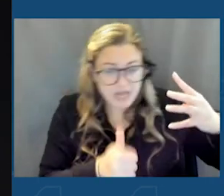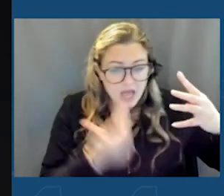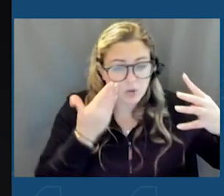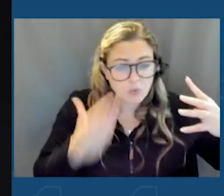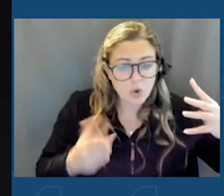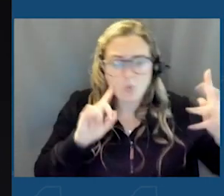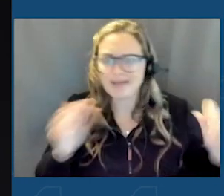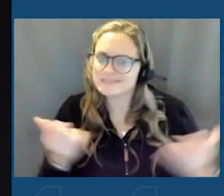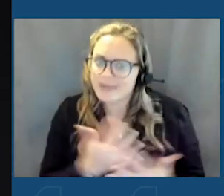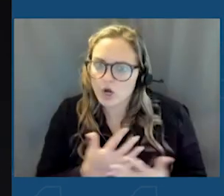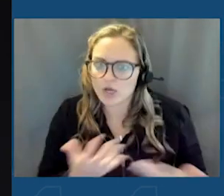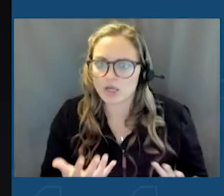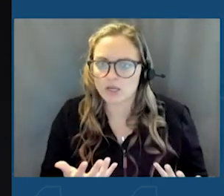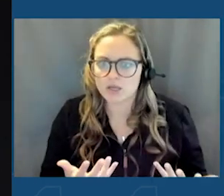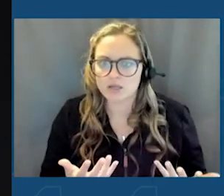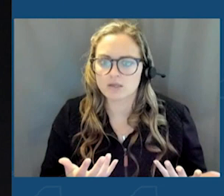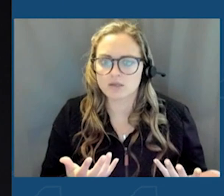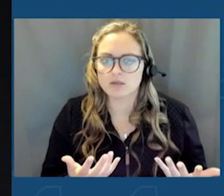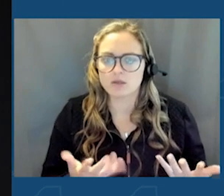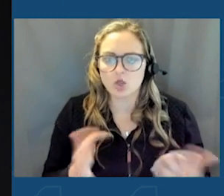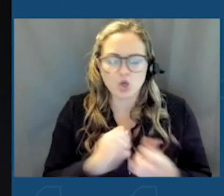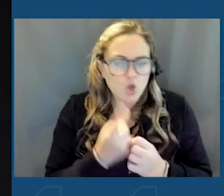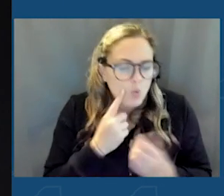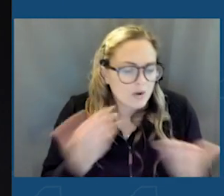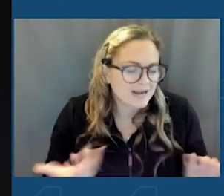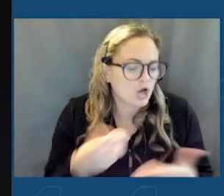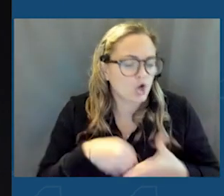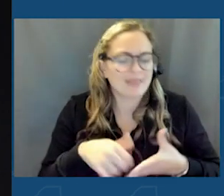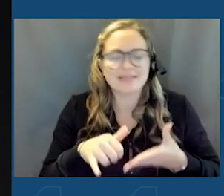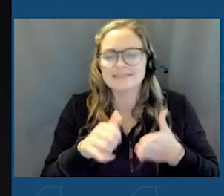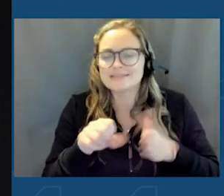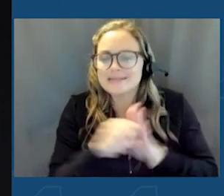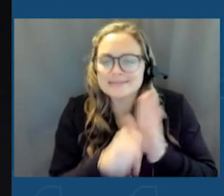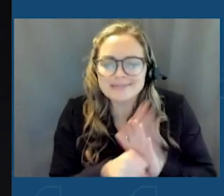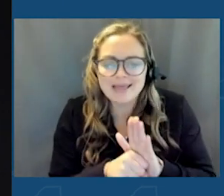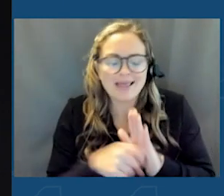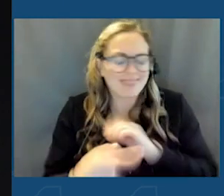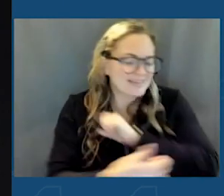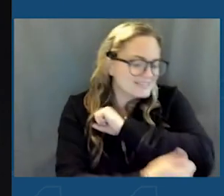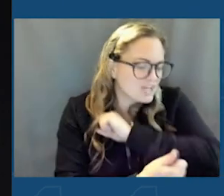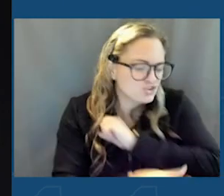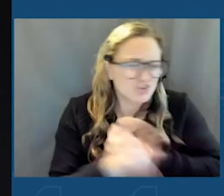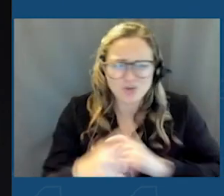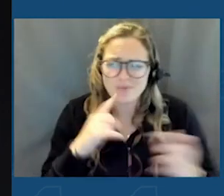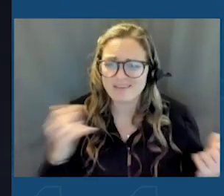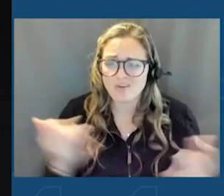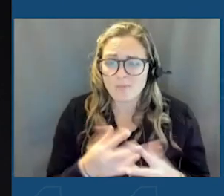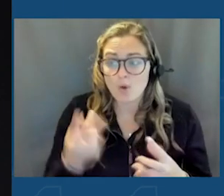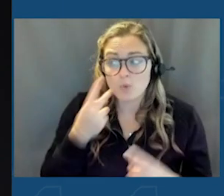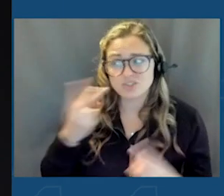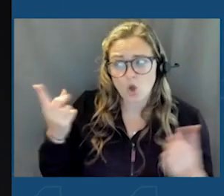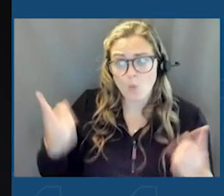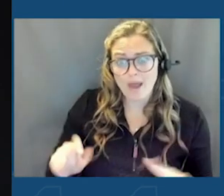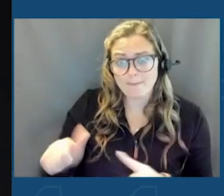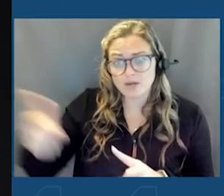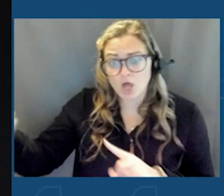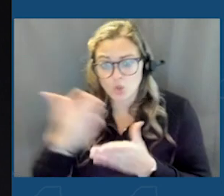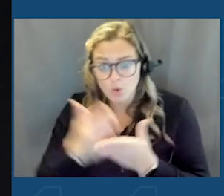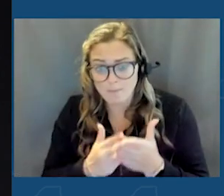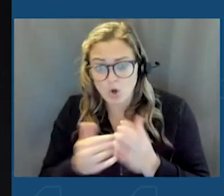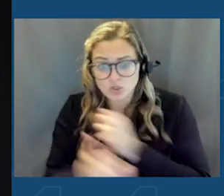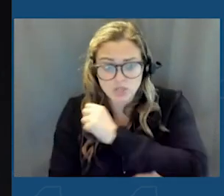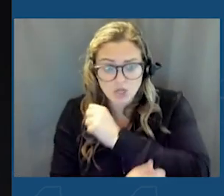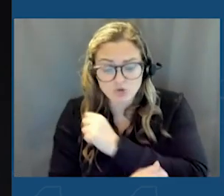one in this state, in this country, should ever have that fear. But we saw what happened in other parts of our country when